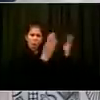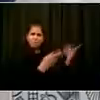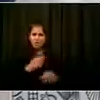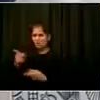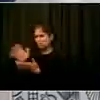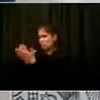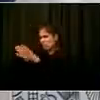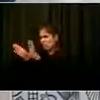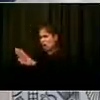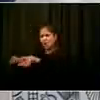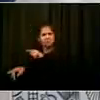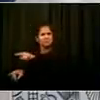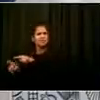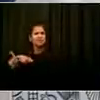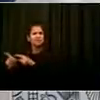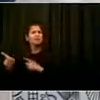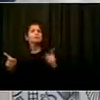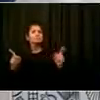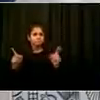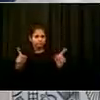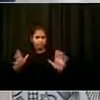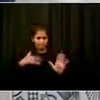the orange zone rules are clear.